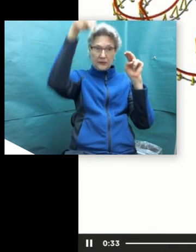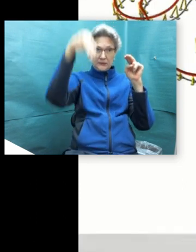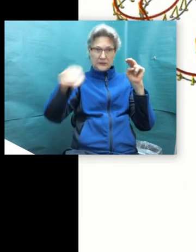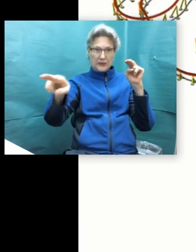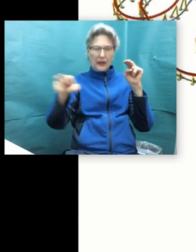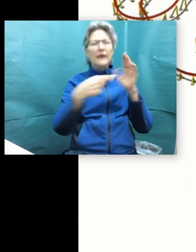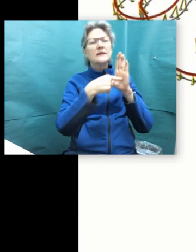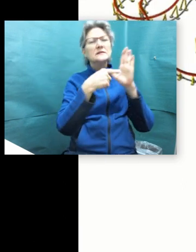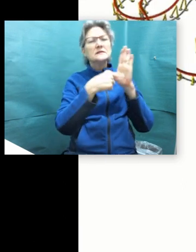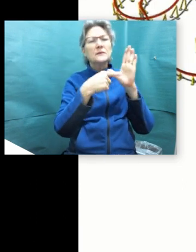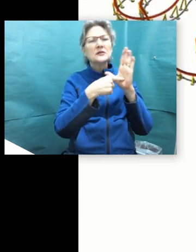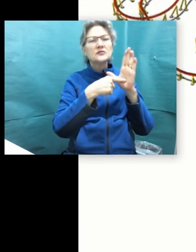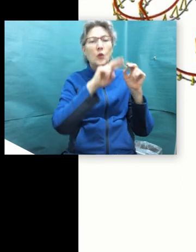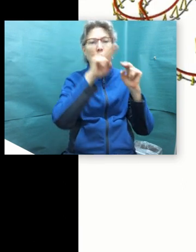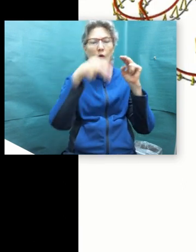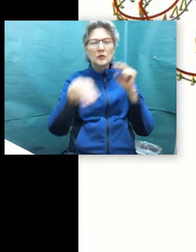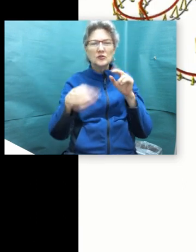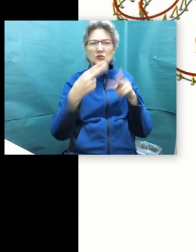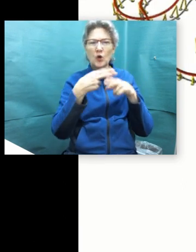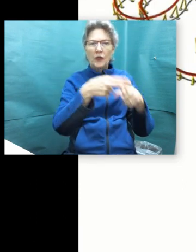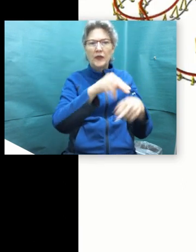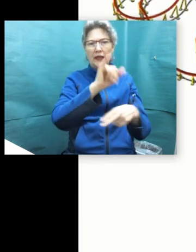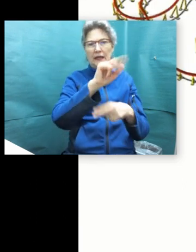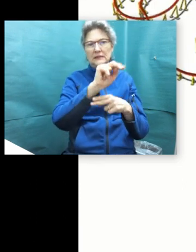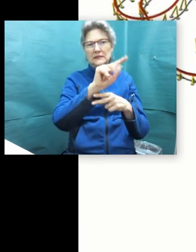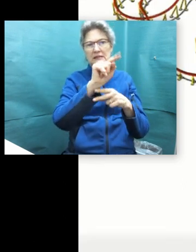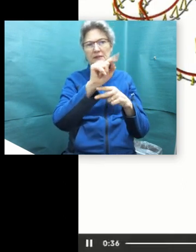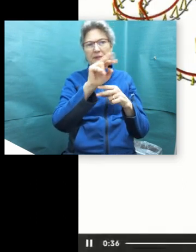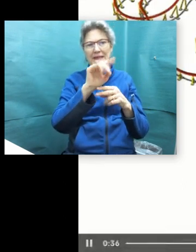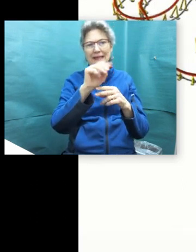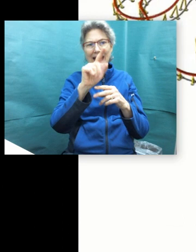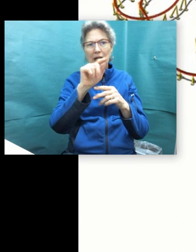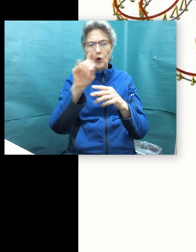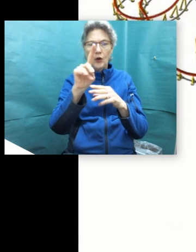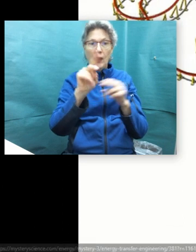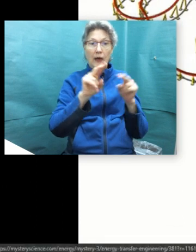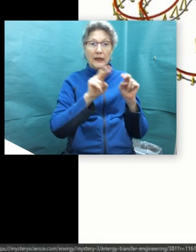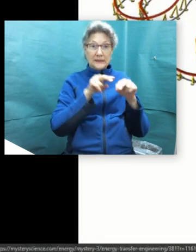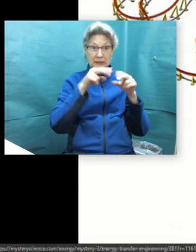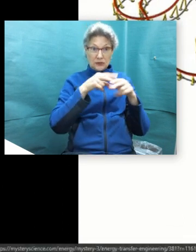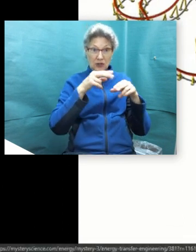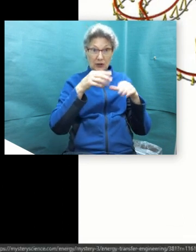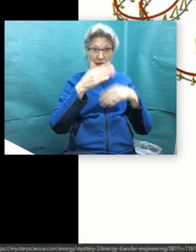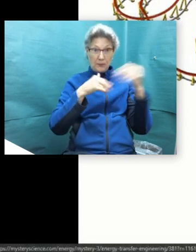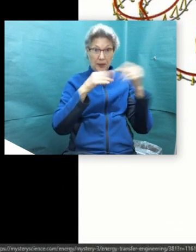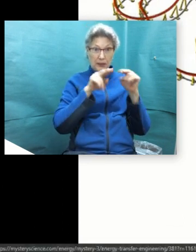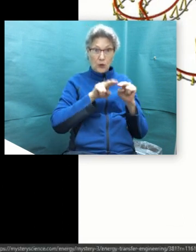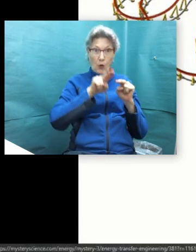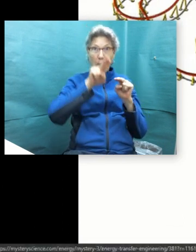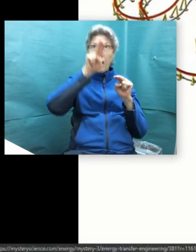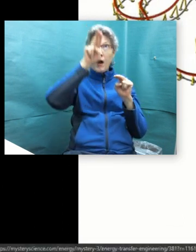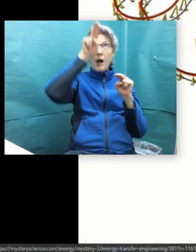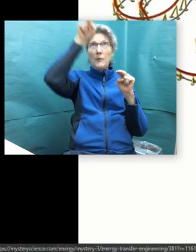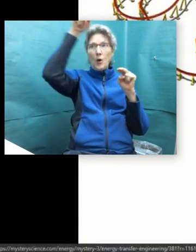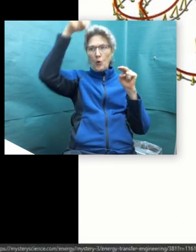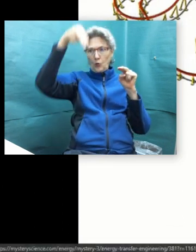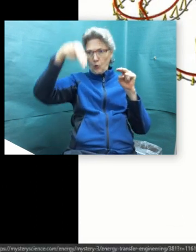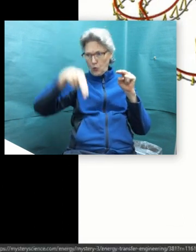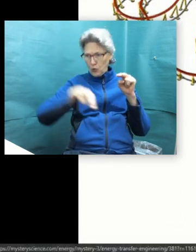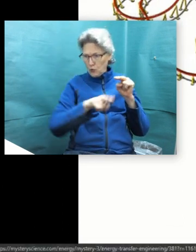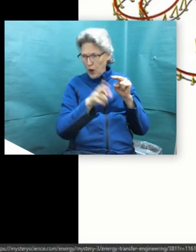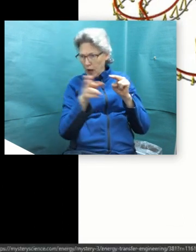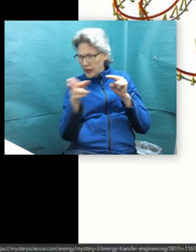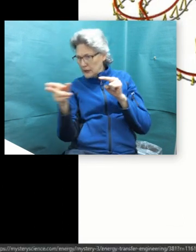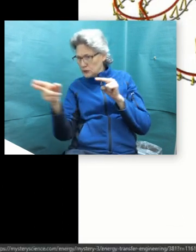layout of a roller coaster called the Intimidator. The cars start out in this building and they go up this big hill. They roll down, they swing to the right, turn